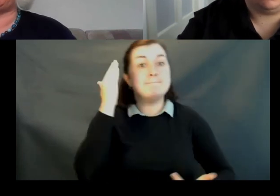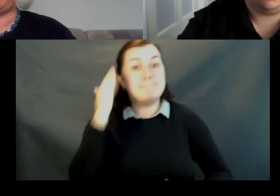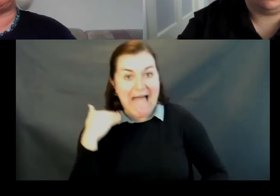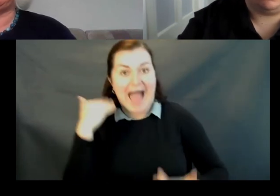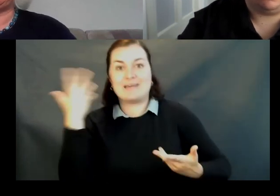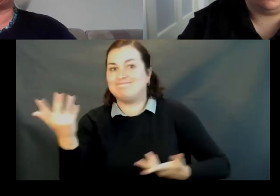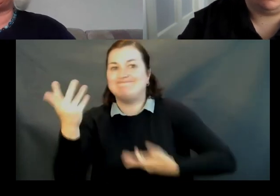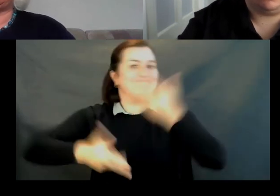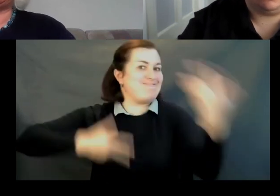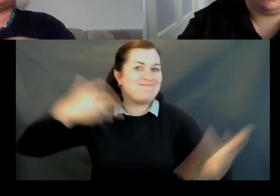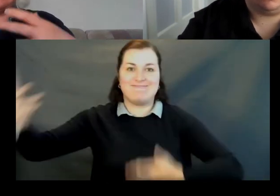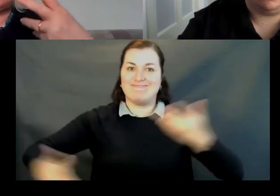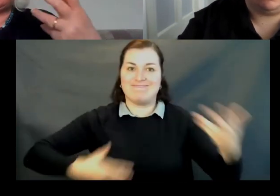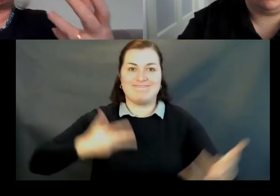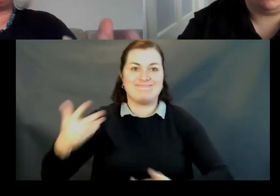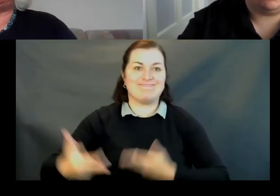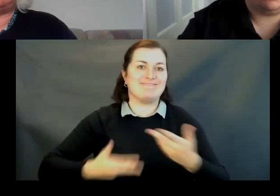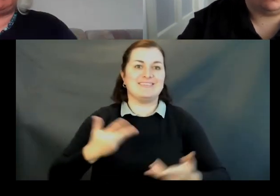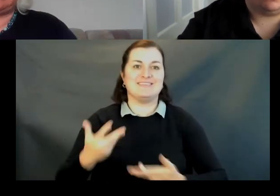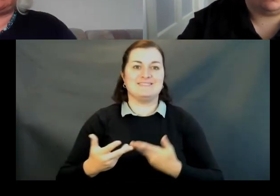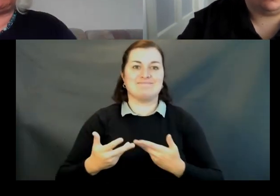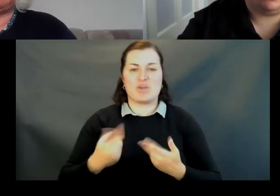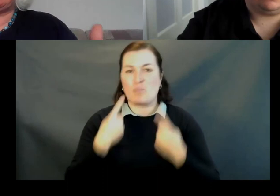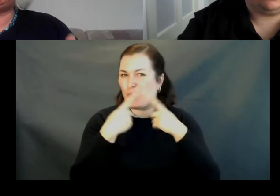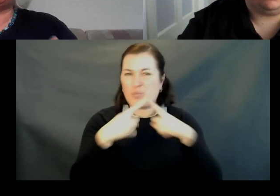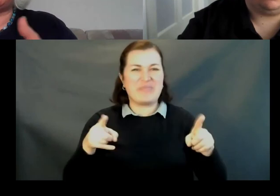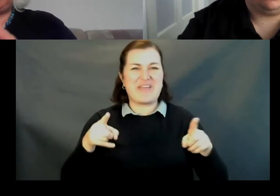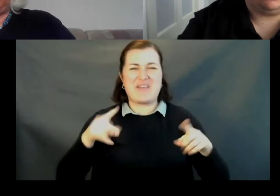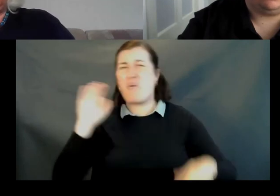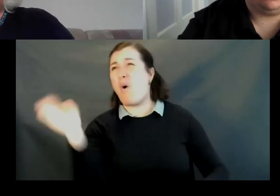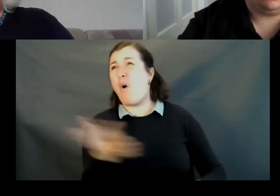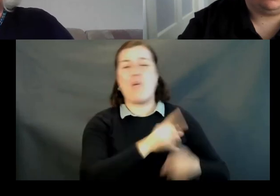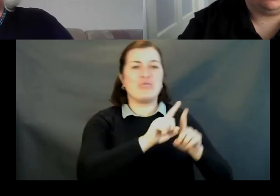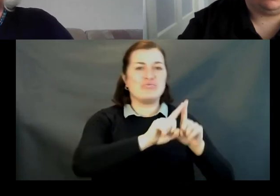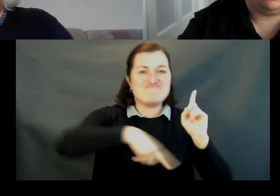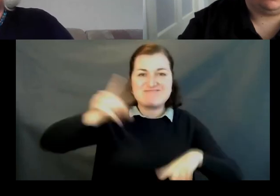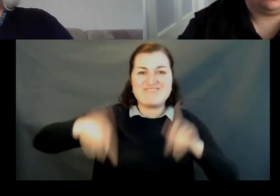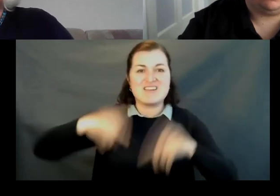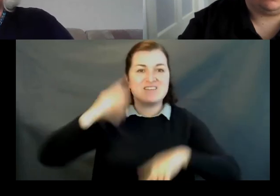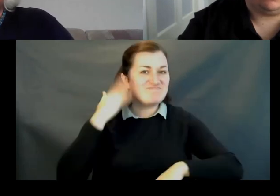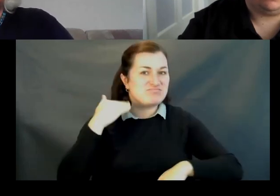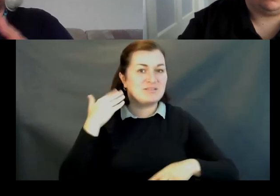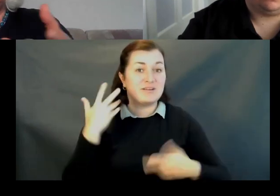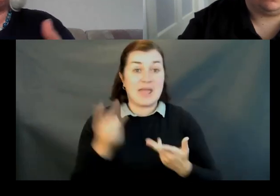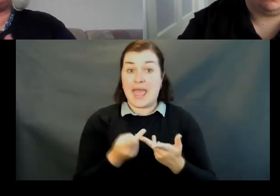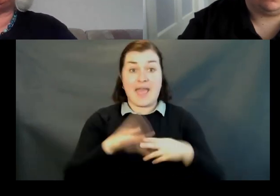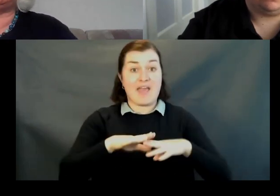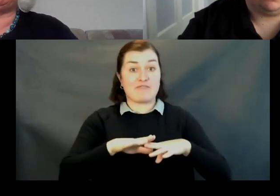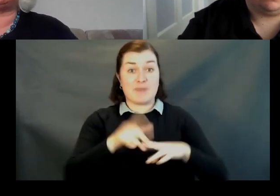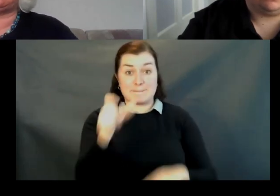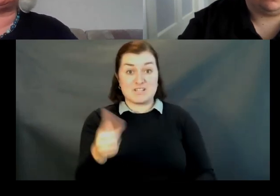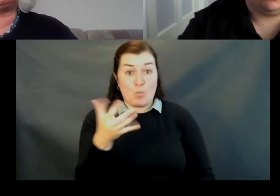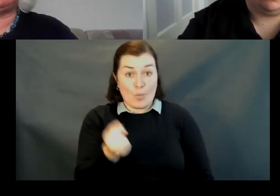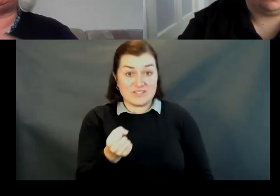tell you that they're black. If somebody is East Asian, we tell you that they're East Asian. If somebody wants to be described as mixed race, we tell